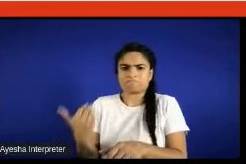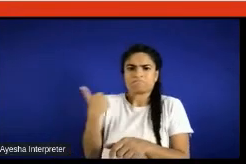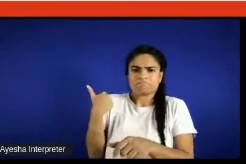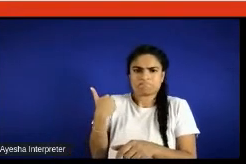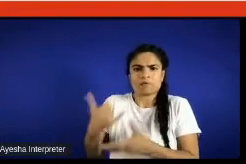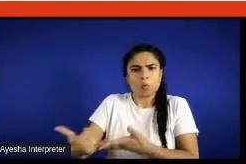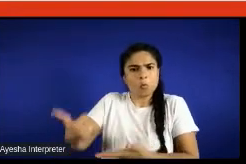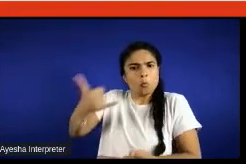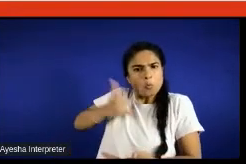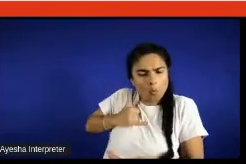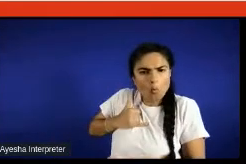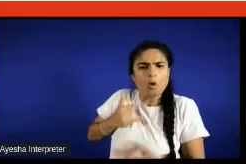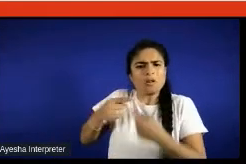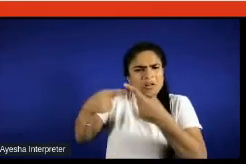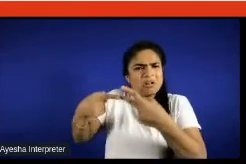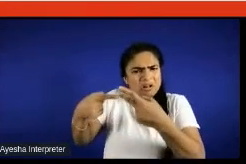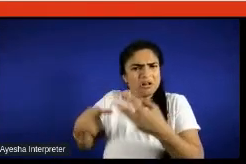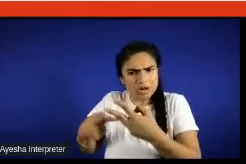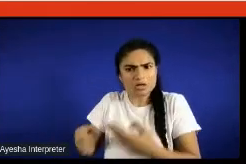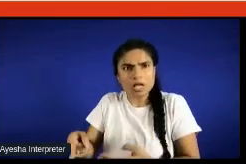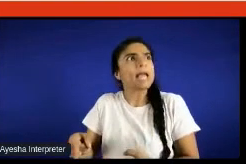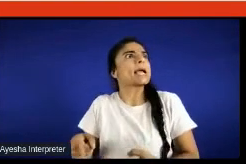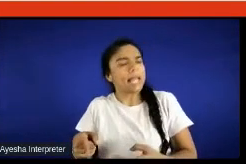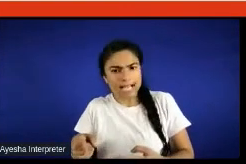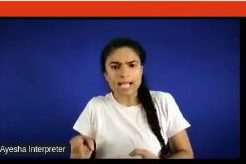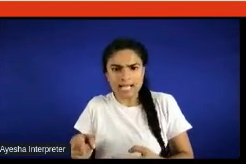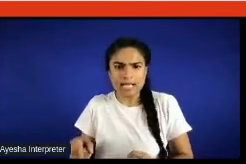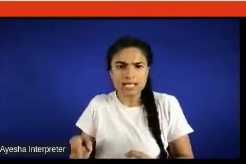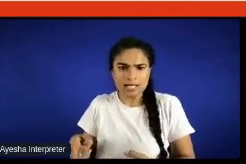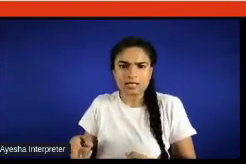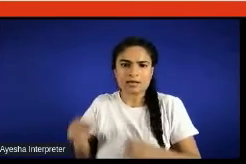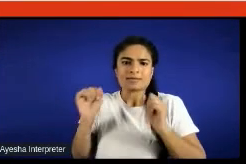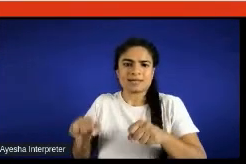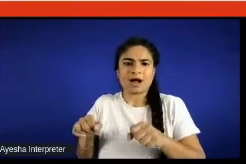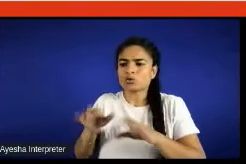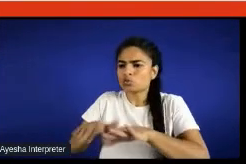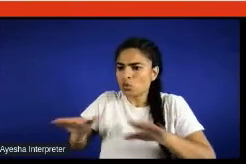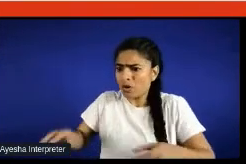in which case they should reach out to Save the Children, and what